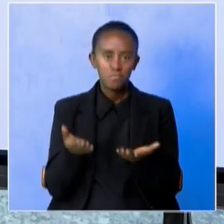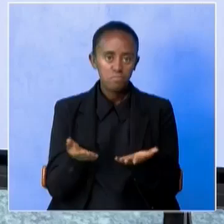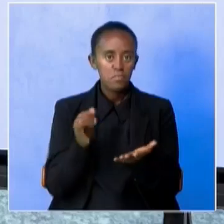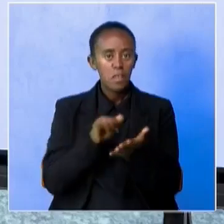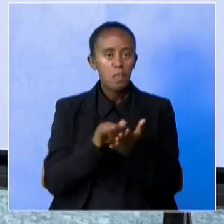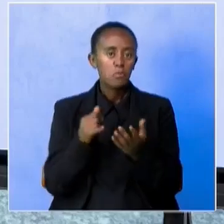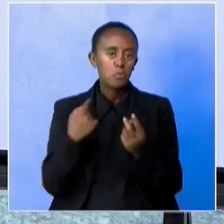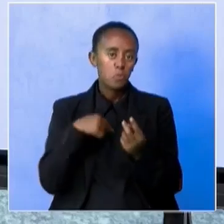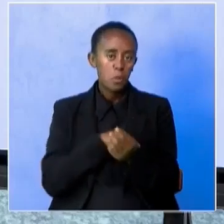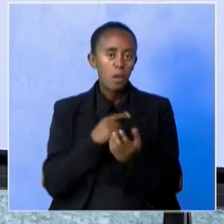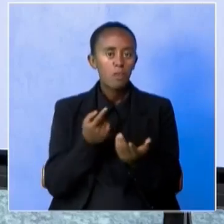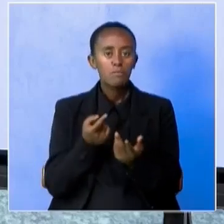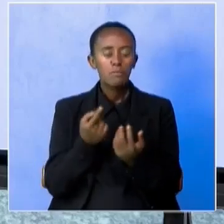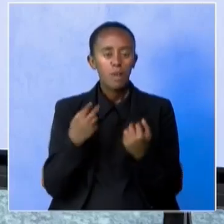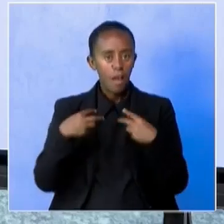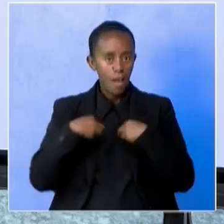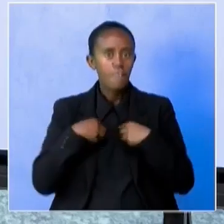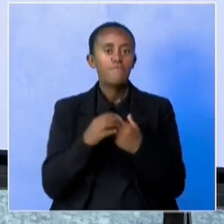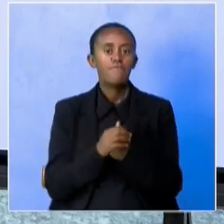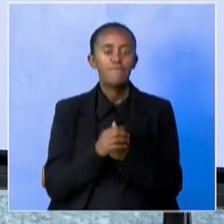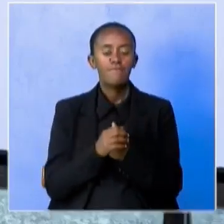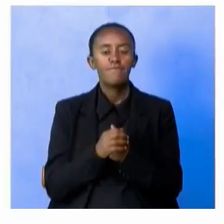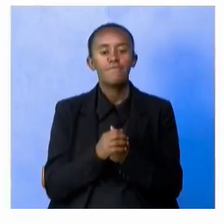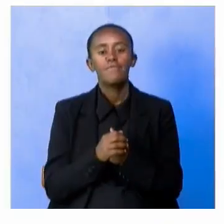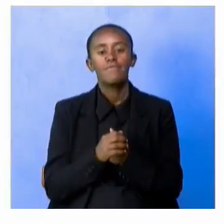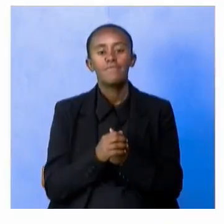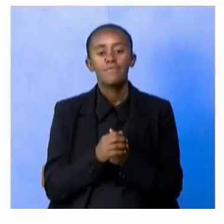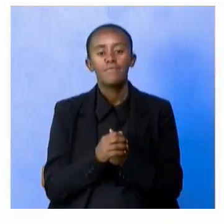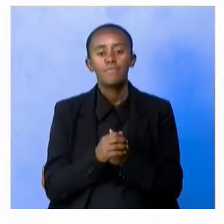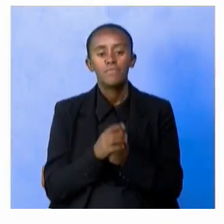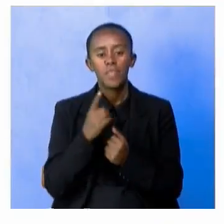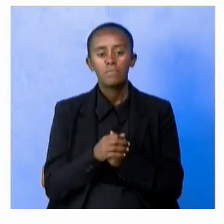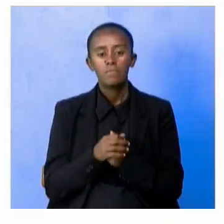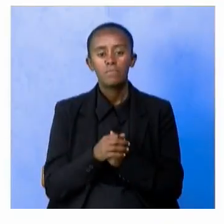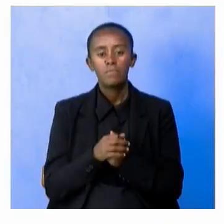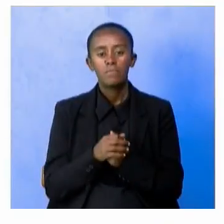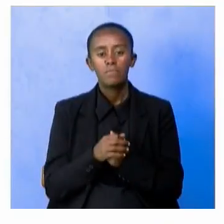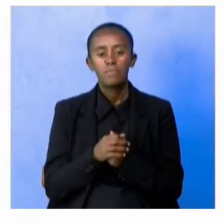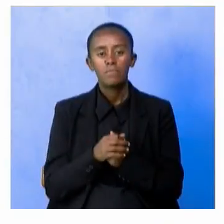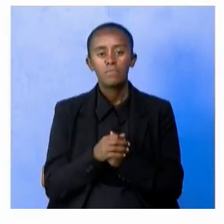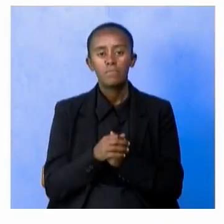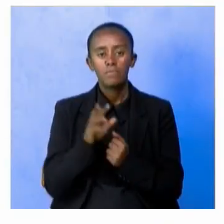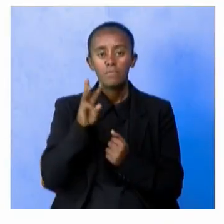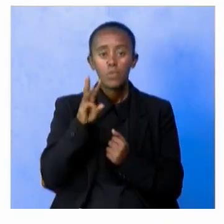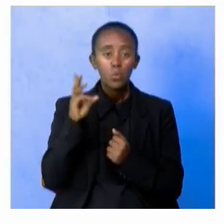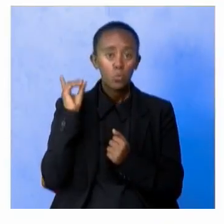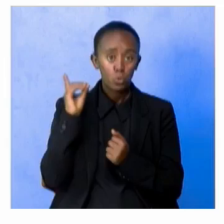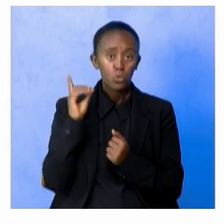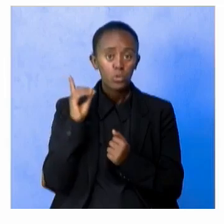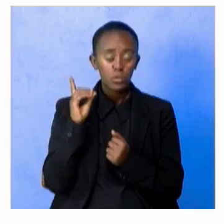can have. One other example. Would you